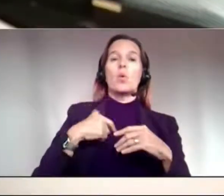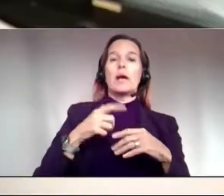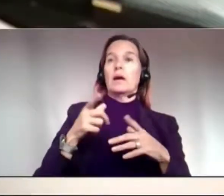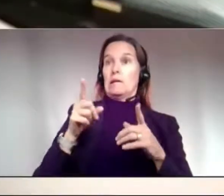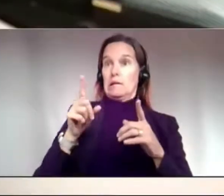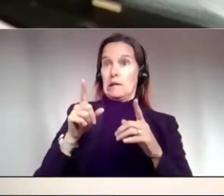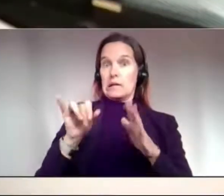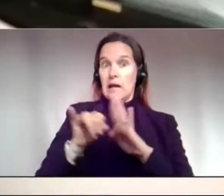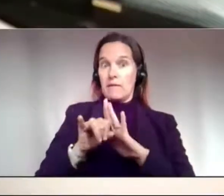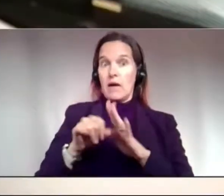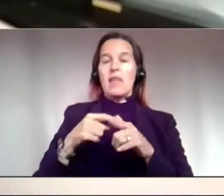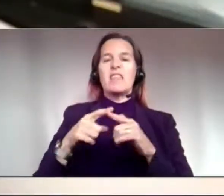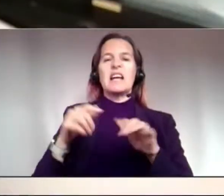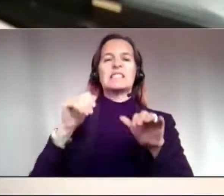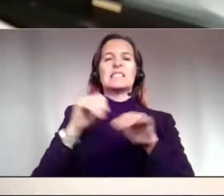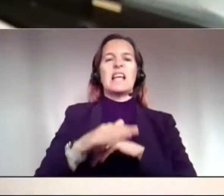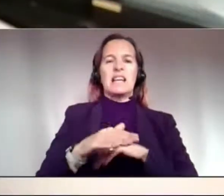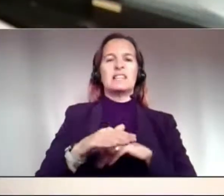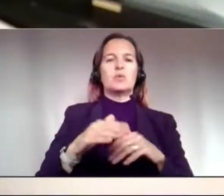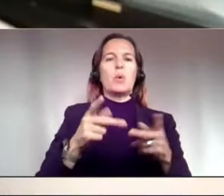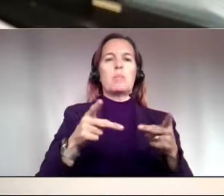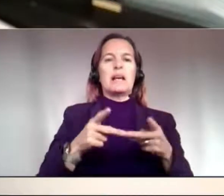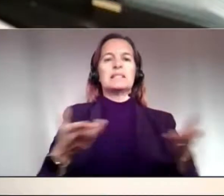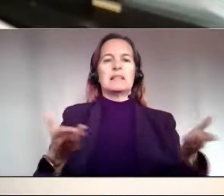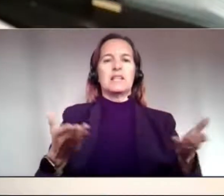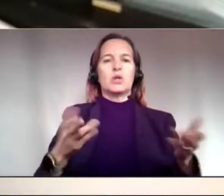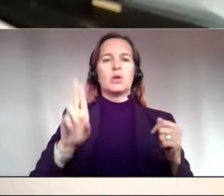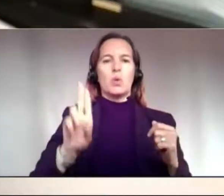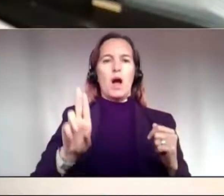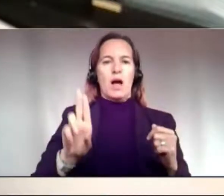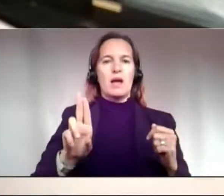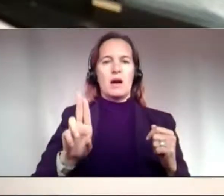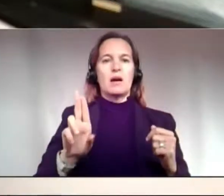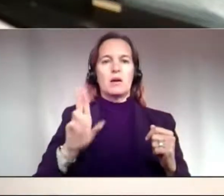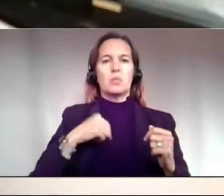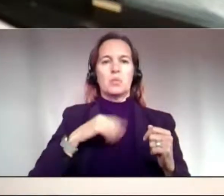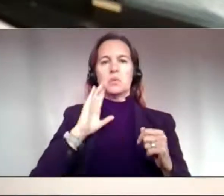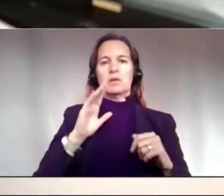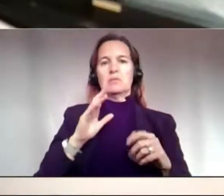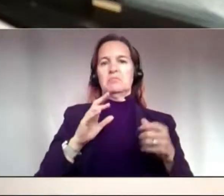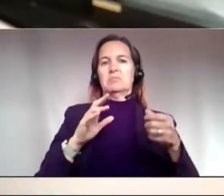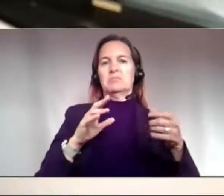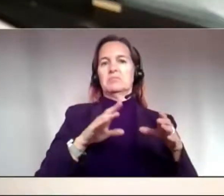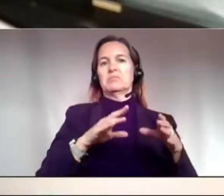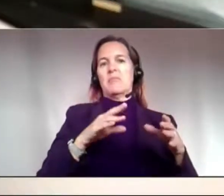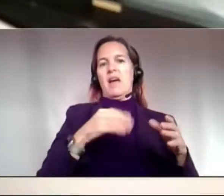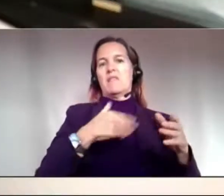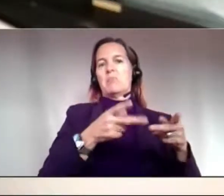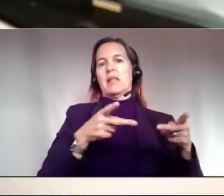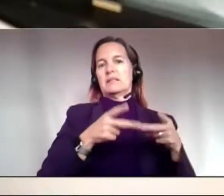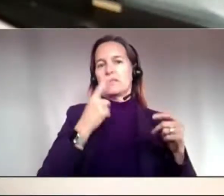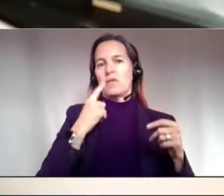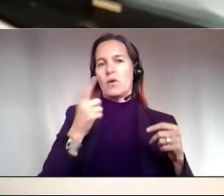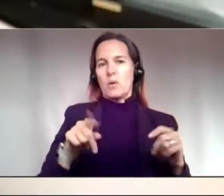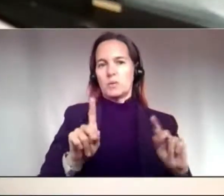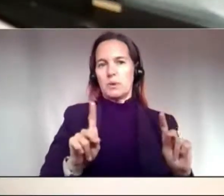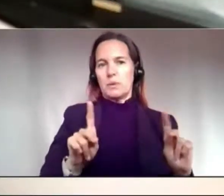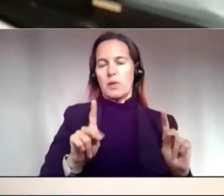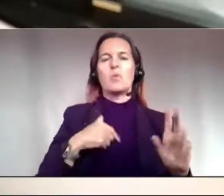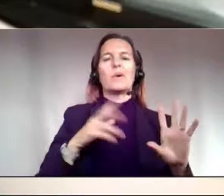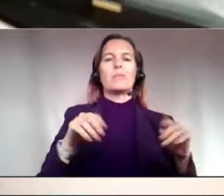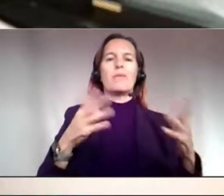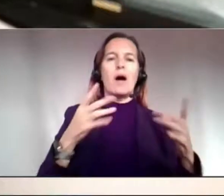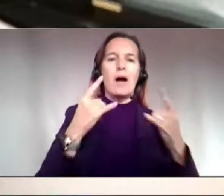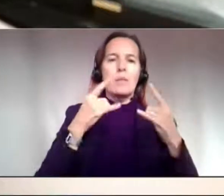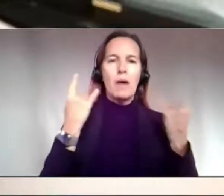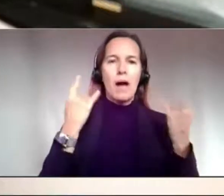area here in Ukiah. And we are also providing personal protective equipment, social